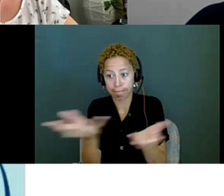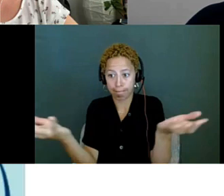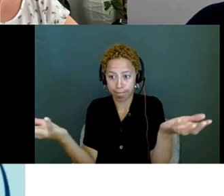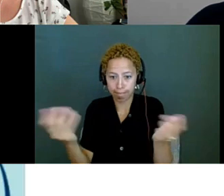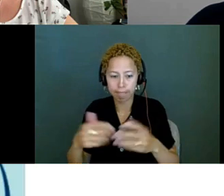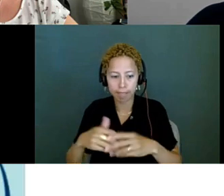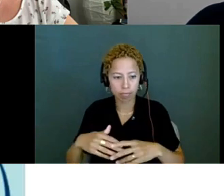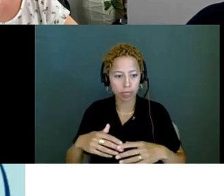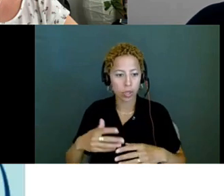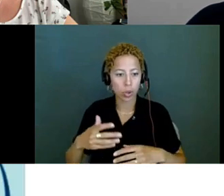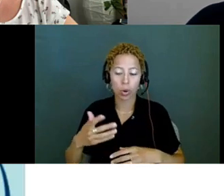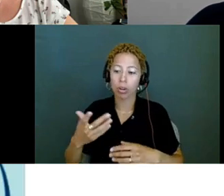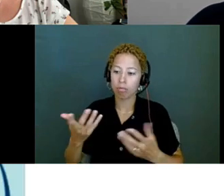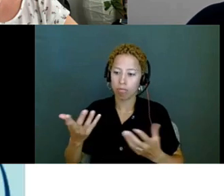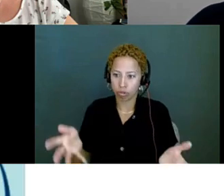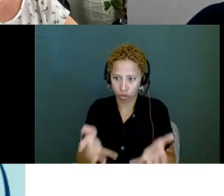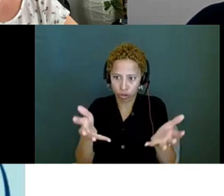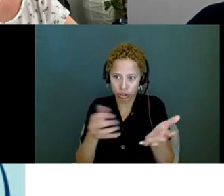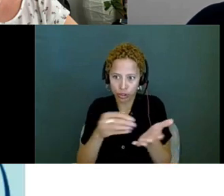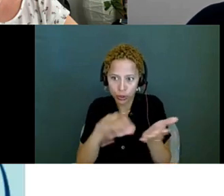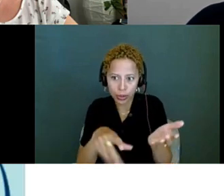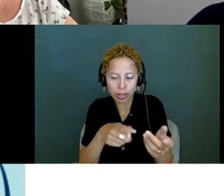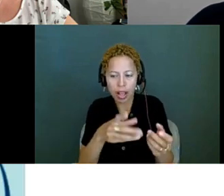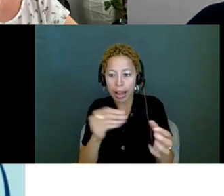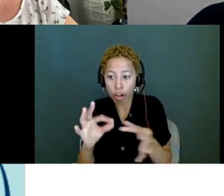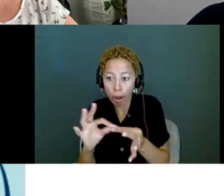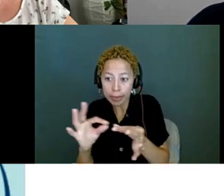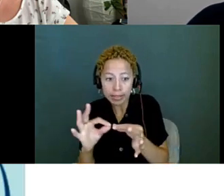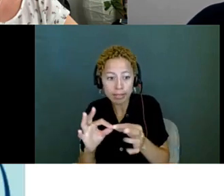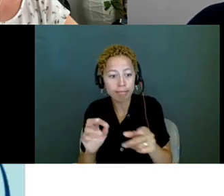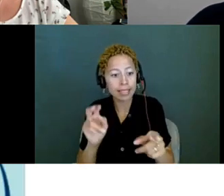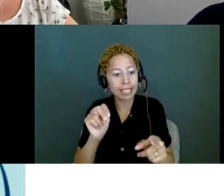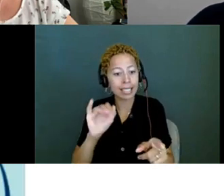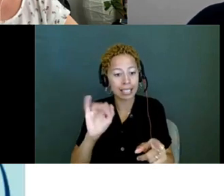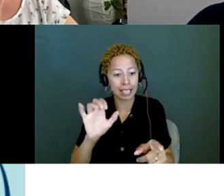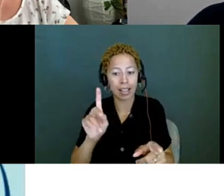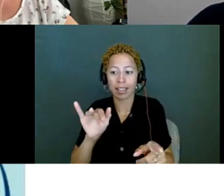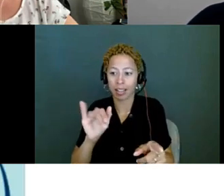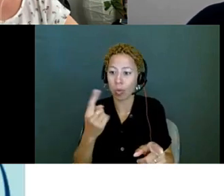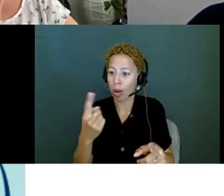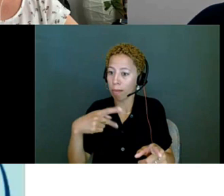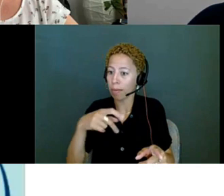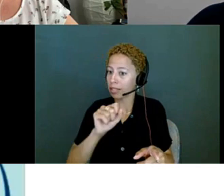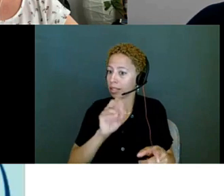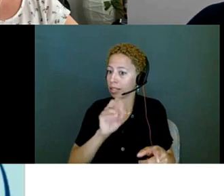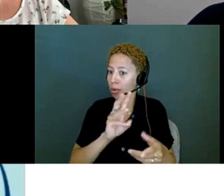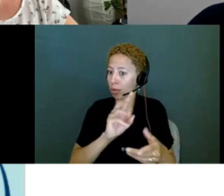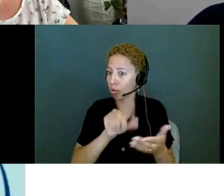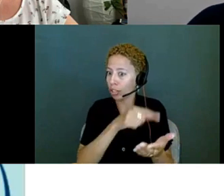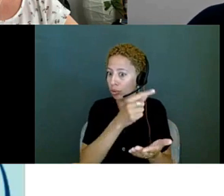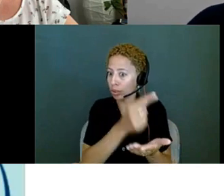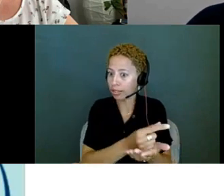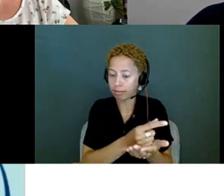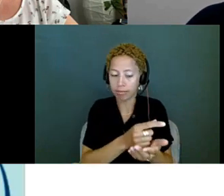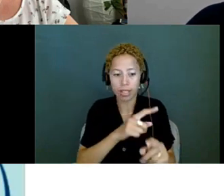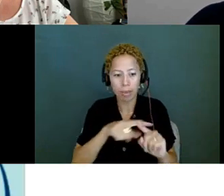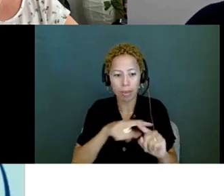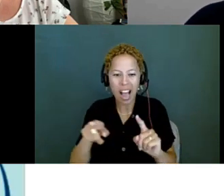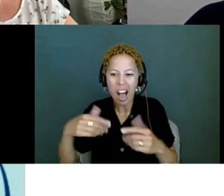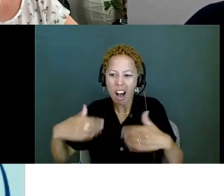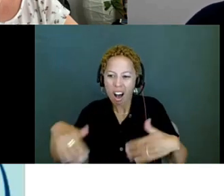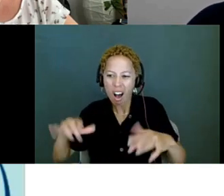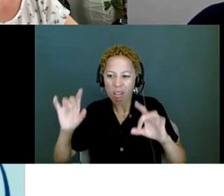encouraged to look at them and comment. So Nikki, one of our PSW graduates, was like, yeah, but look at the mountains of